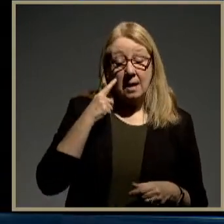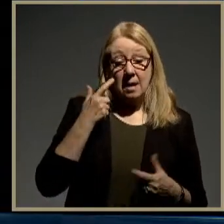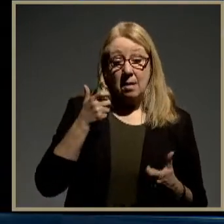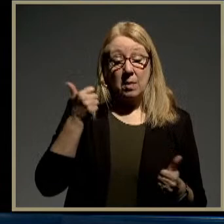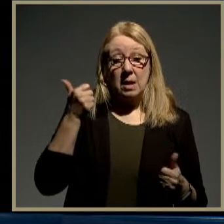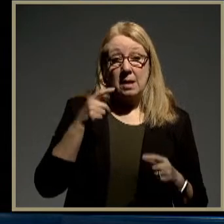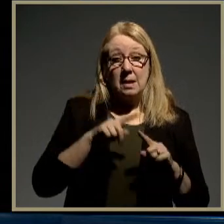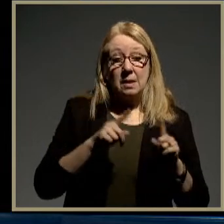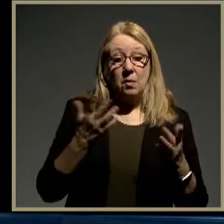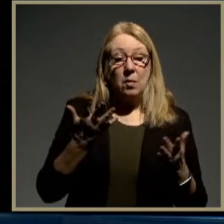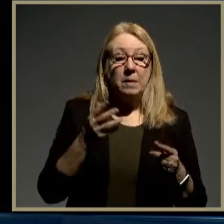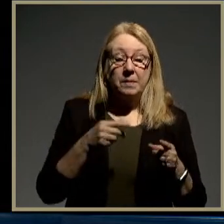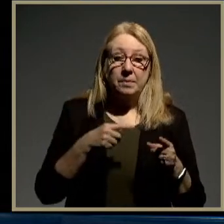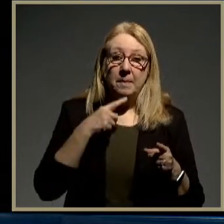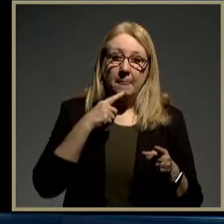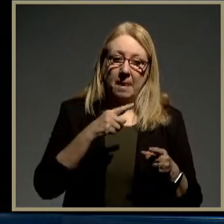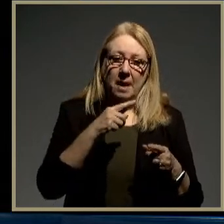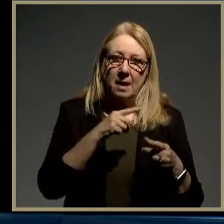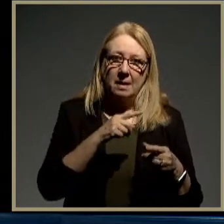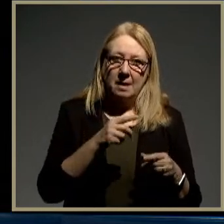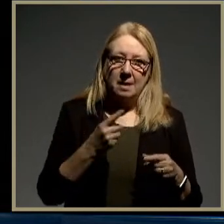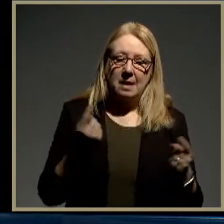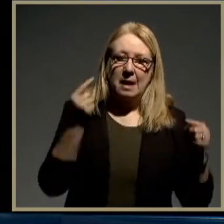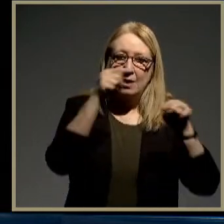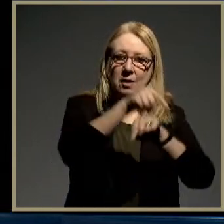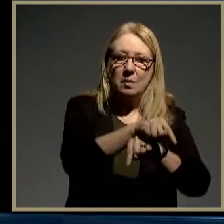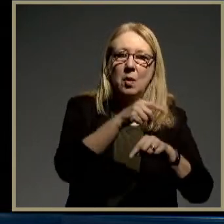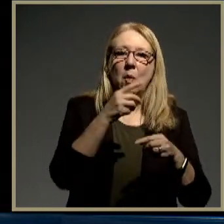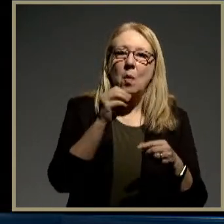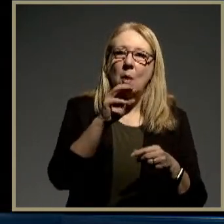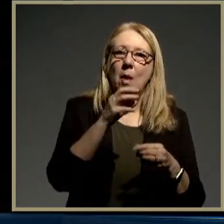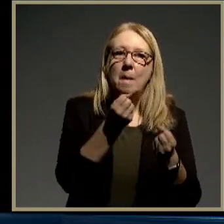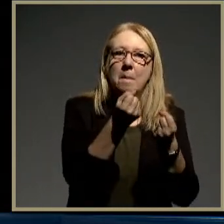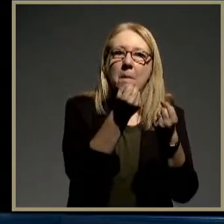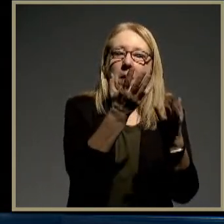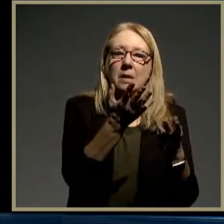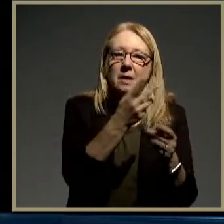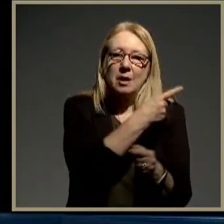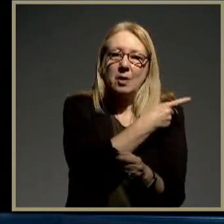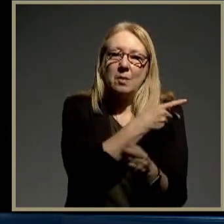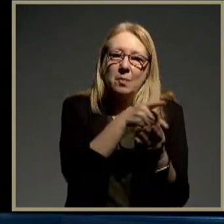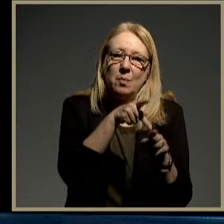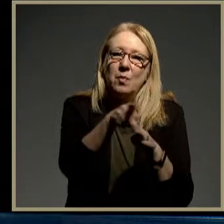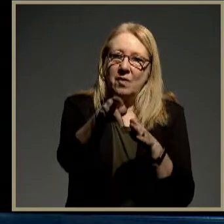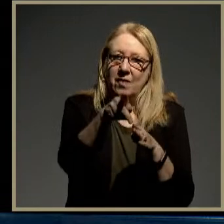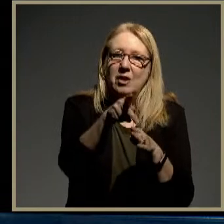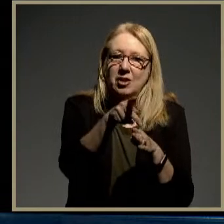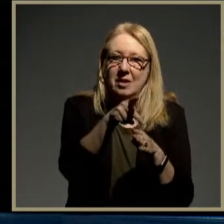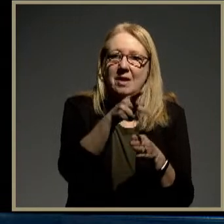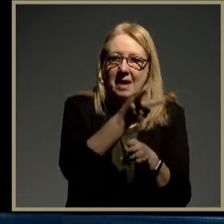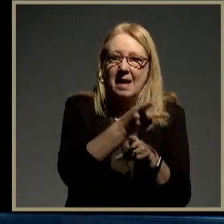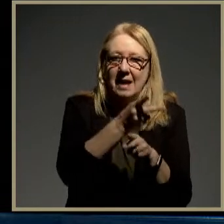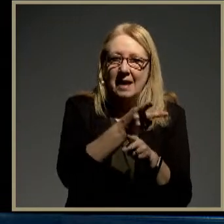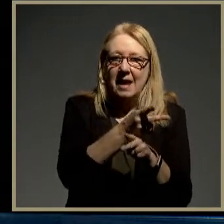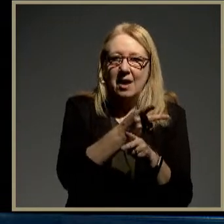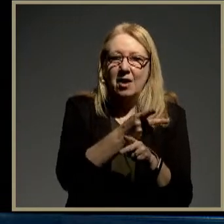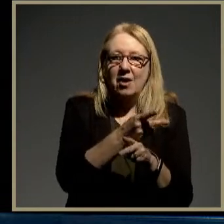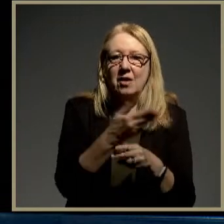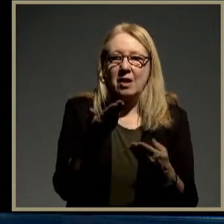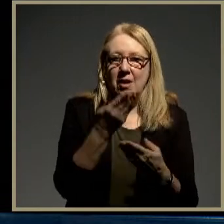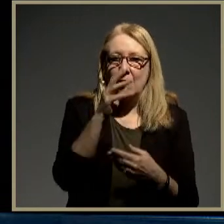biggest difference is this interdisciplinary or multi-professional care model that we use at the Hybl